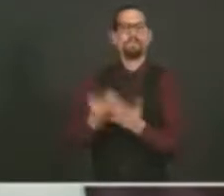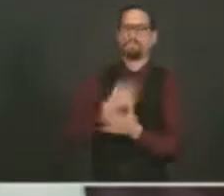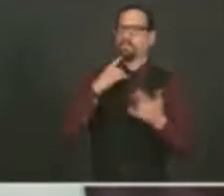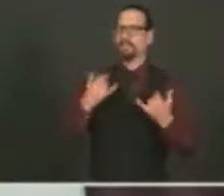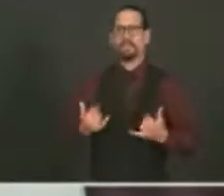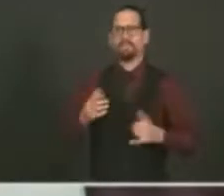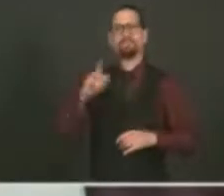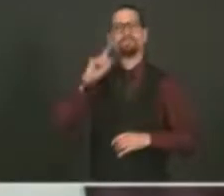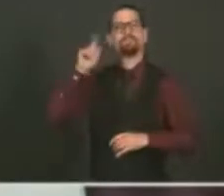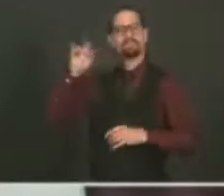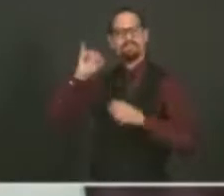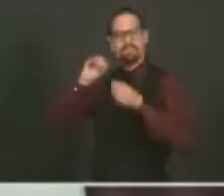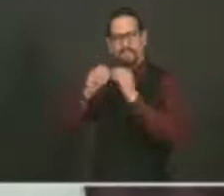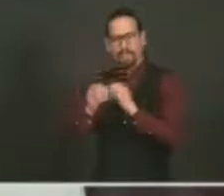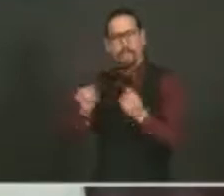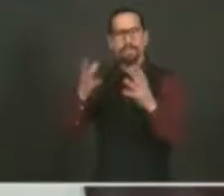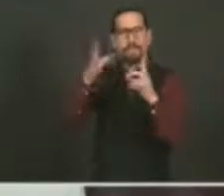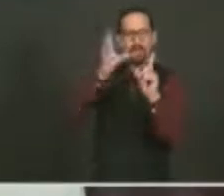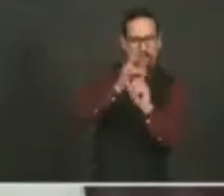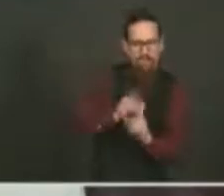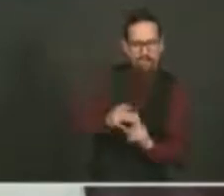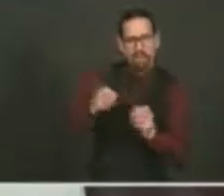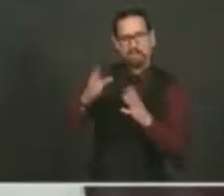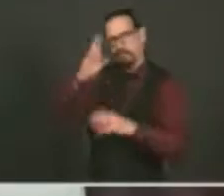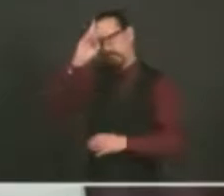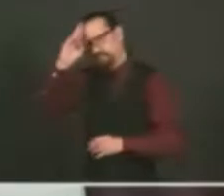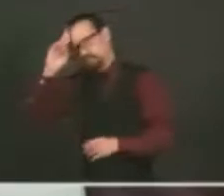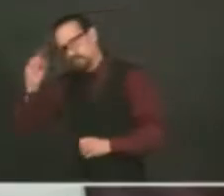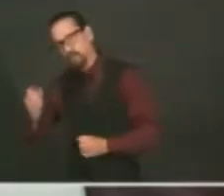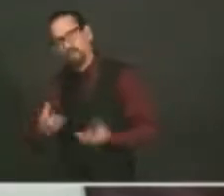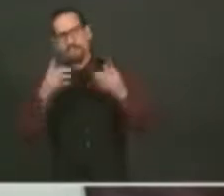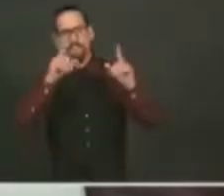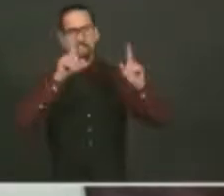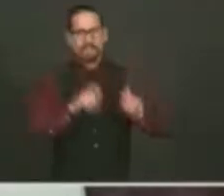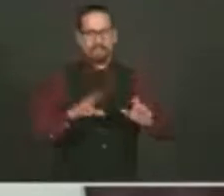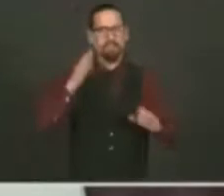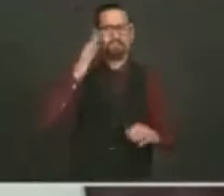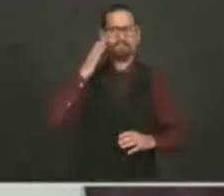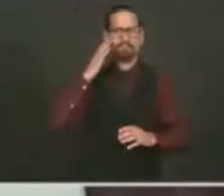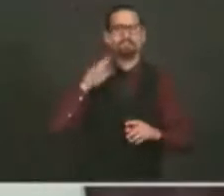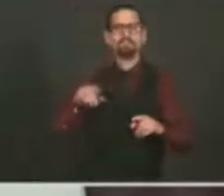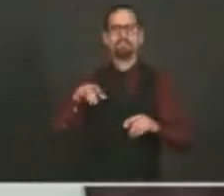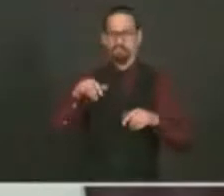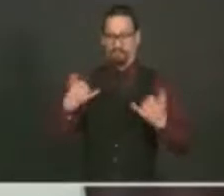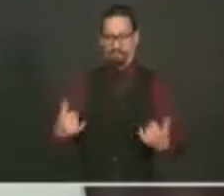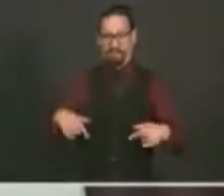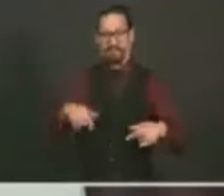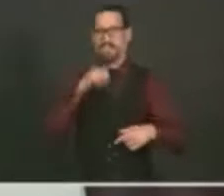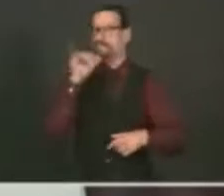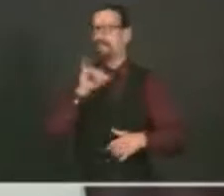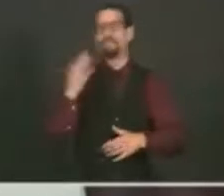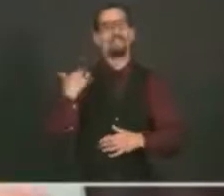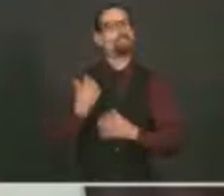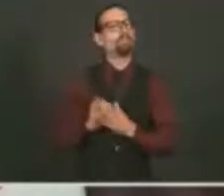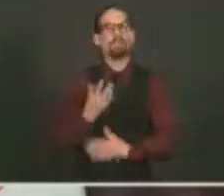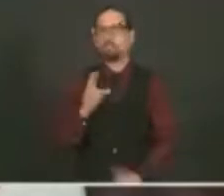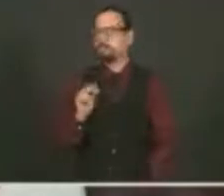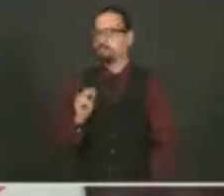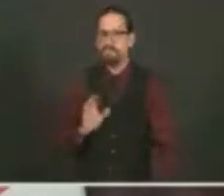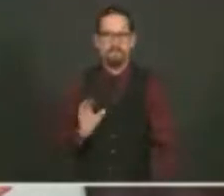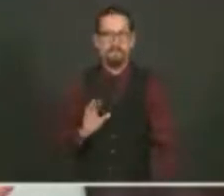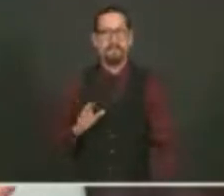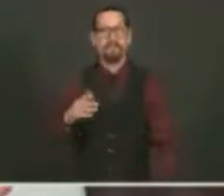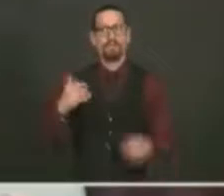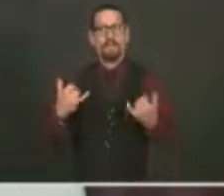hospitalizations. We know what we're doing. It is not the spring. It is not the spring. We're testing 10, 11, 12,